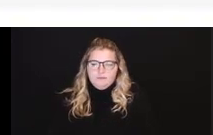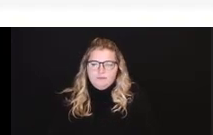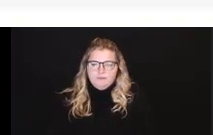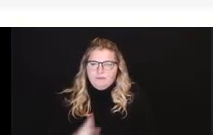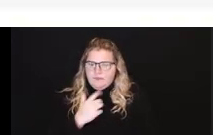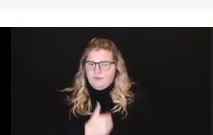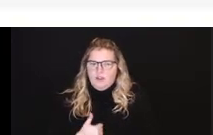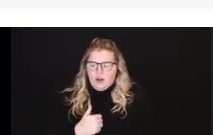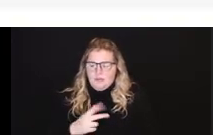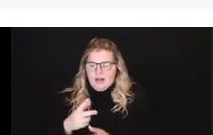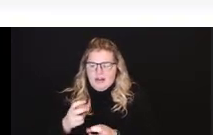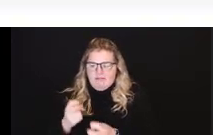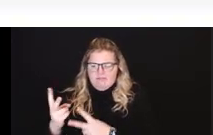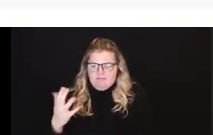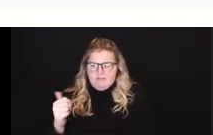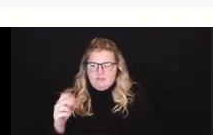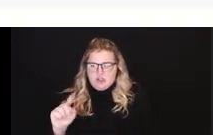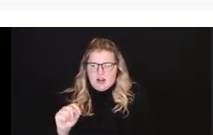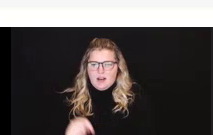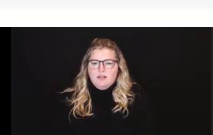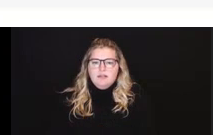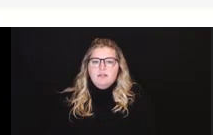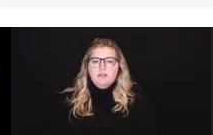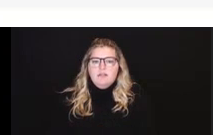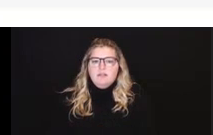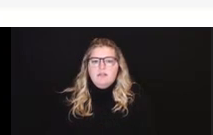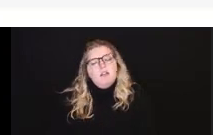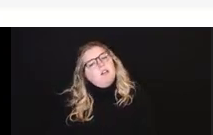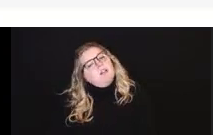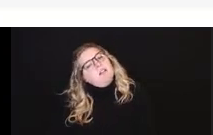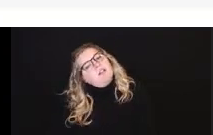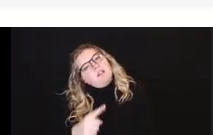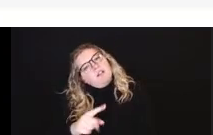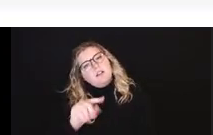sorry, let me put that in chat, of a tool that you can use to help test